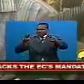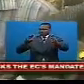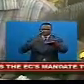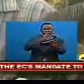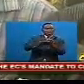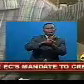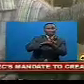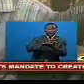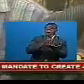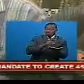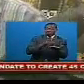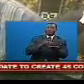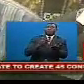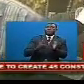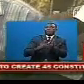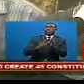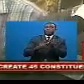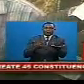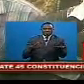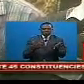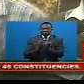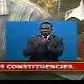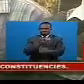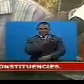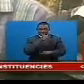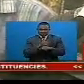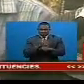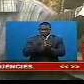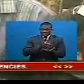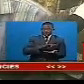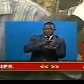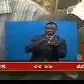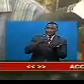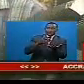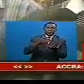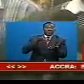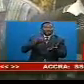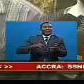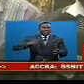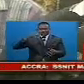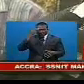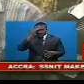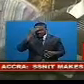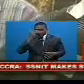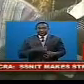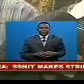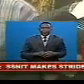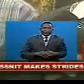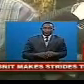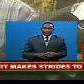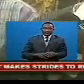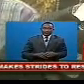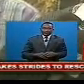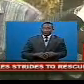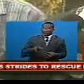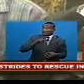your documents to the port authorities for the port authorities to ship for you. So that we know. The first thing is that they